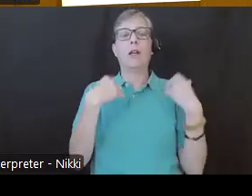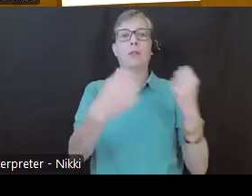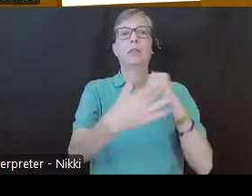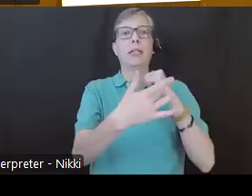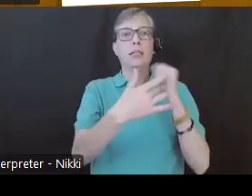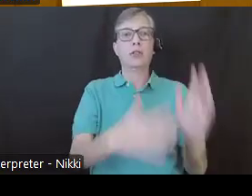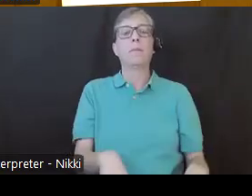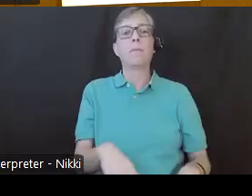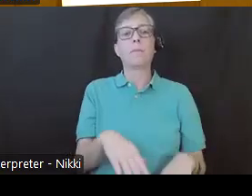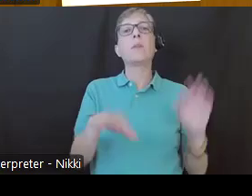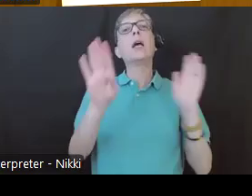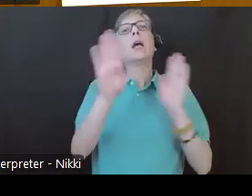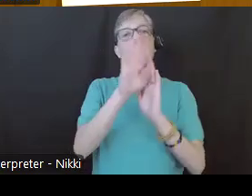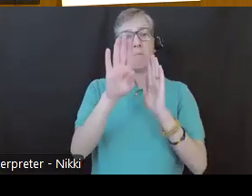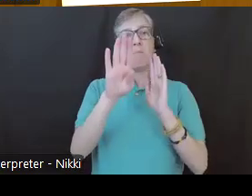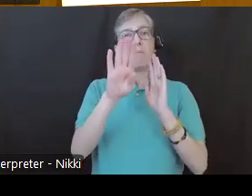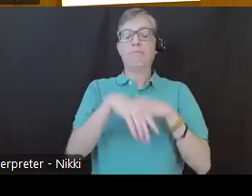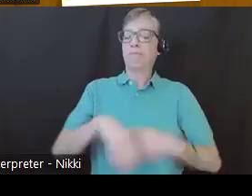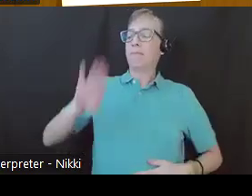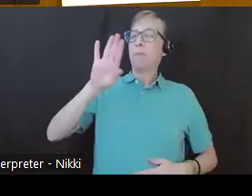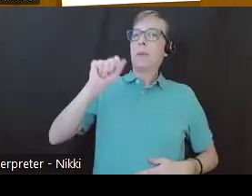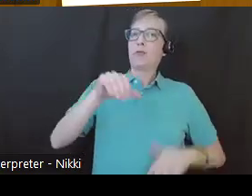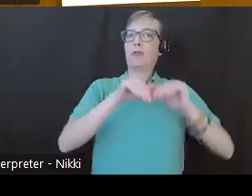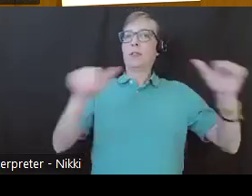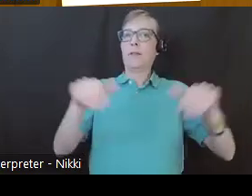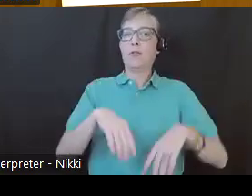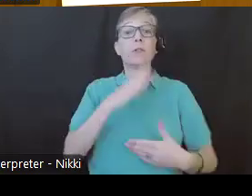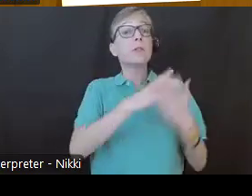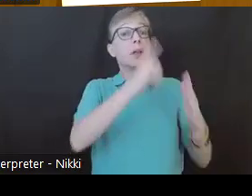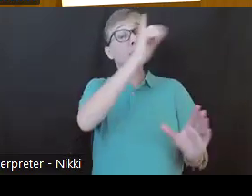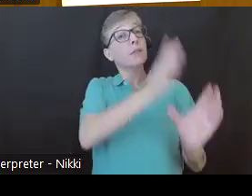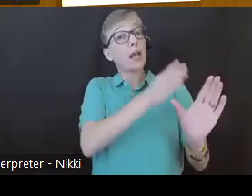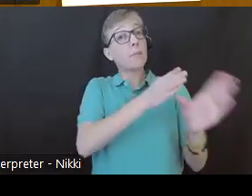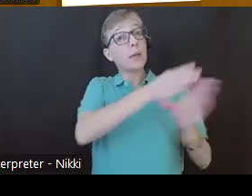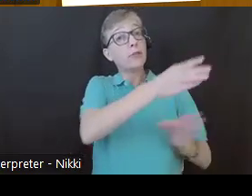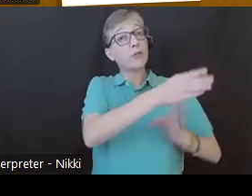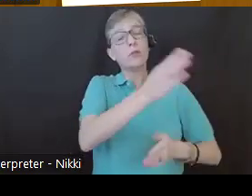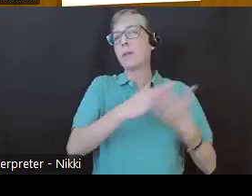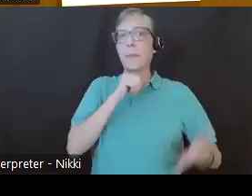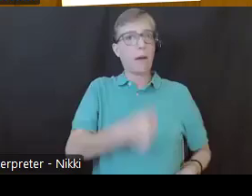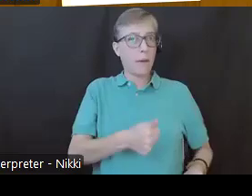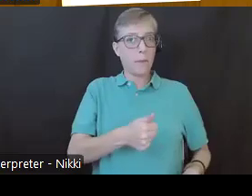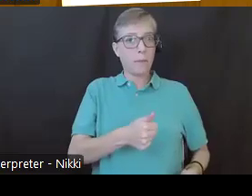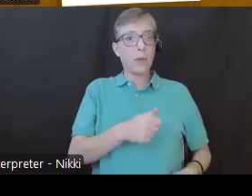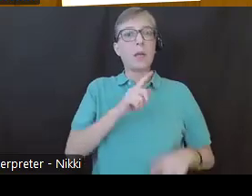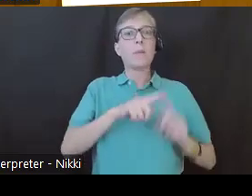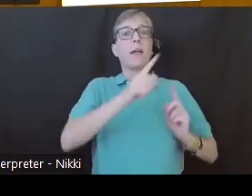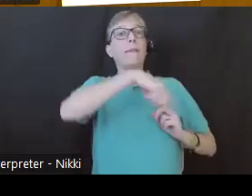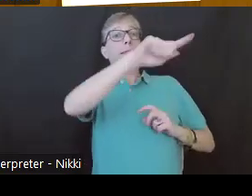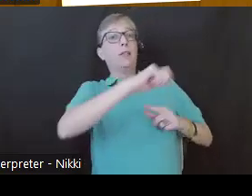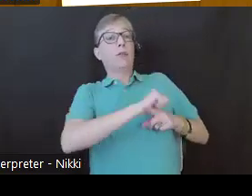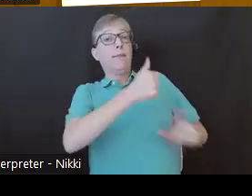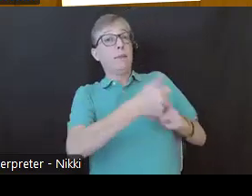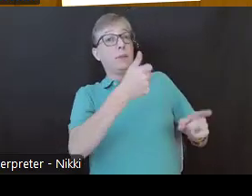majors, some are not, but bachelor's level that they train themselves then to do the